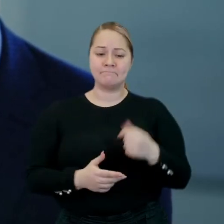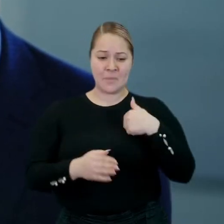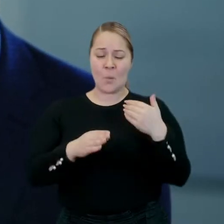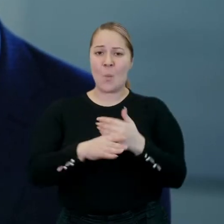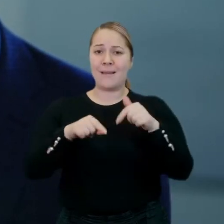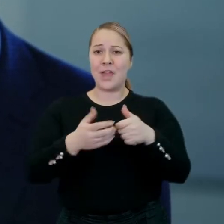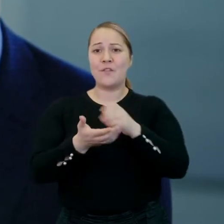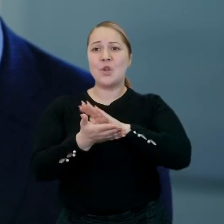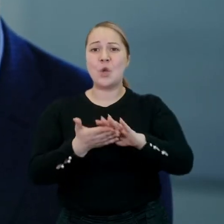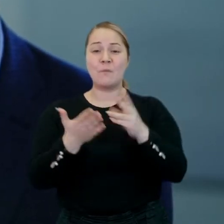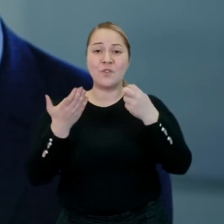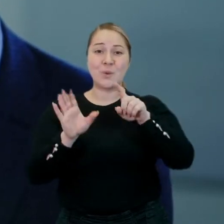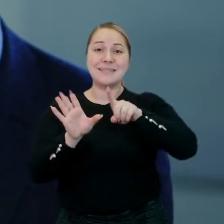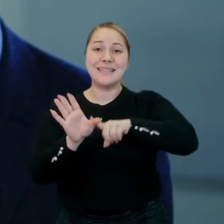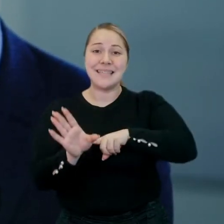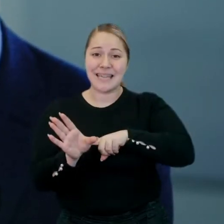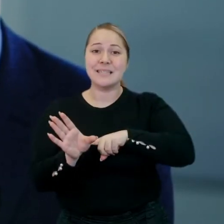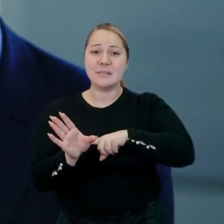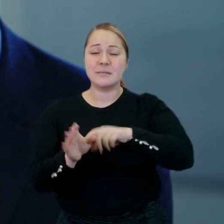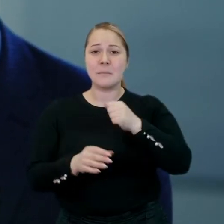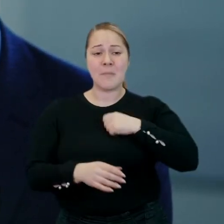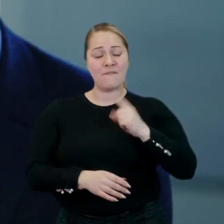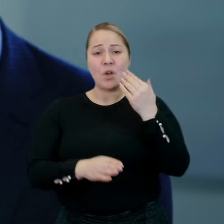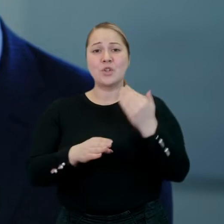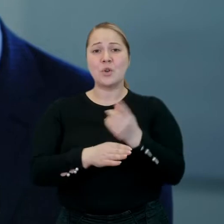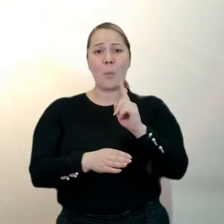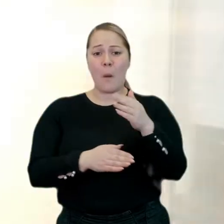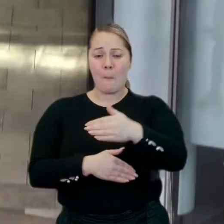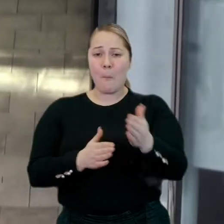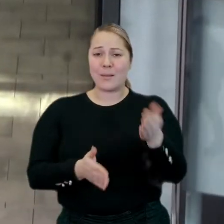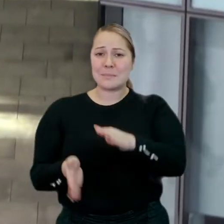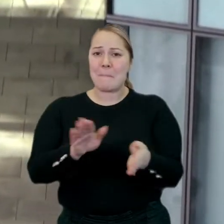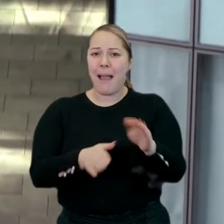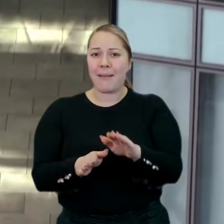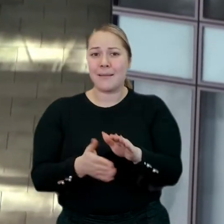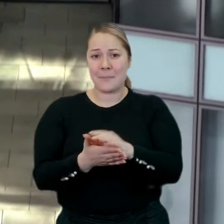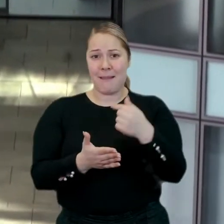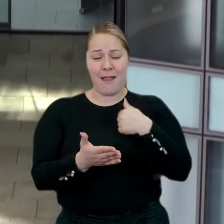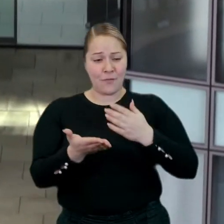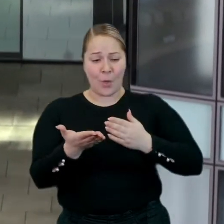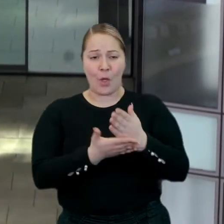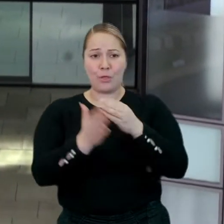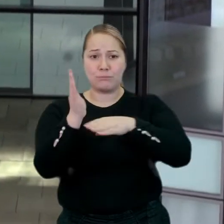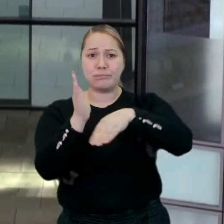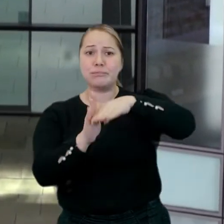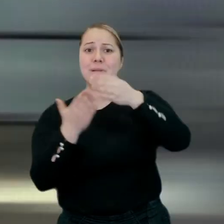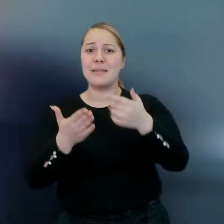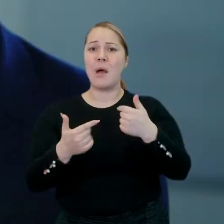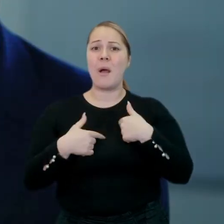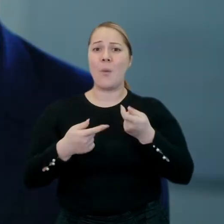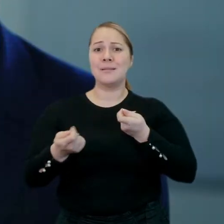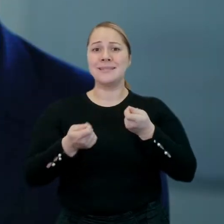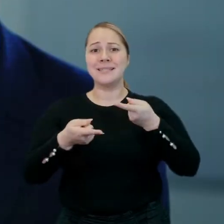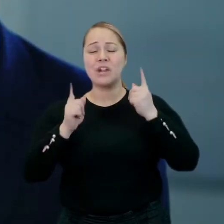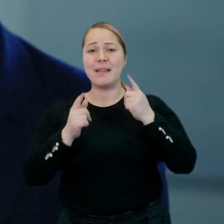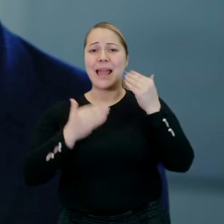of Newham now for 20 years, and my first job was packing boxes. So I've worked my way up through the organisation, and I'm now the Corporate Director